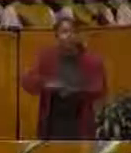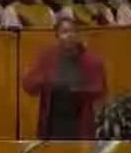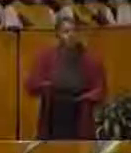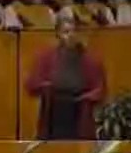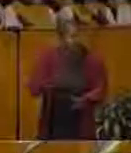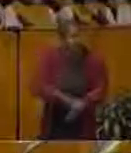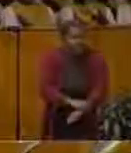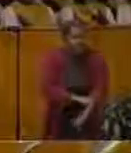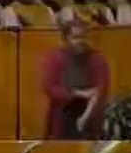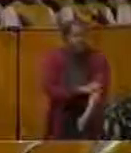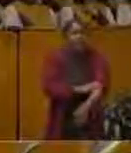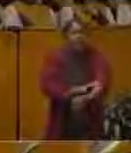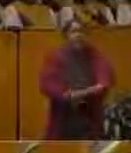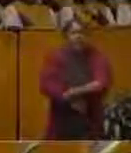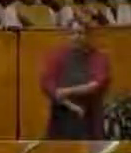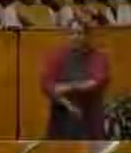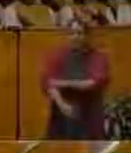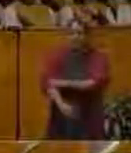Sunday.